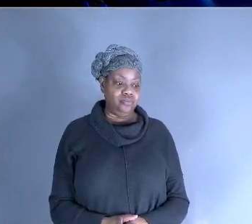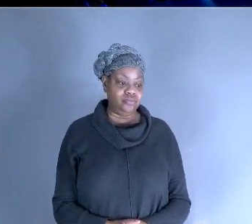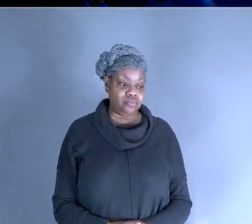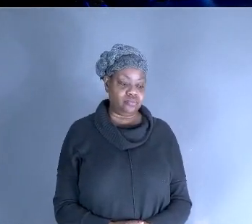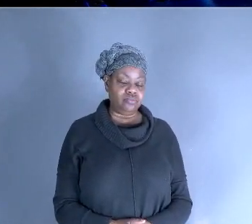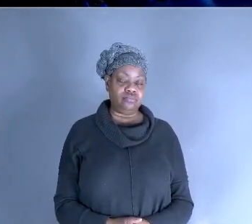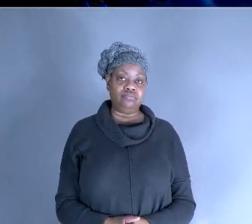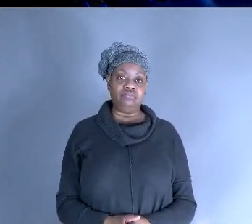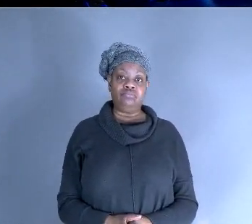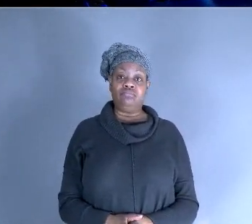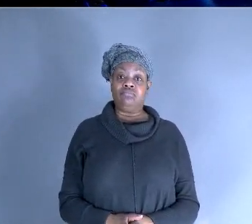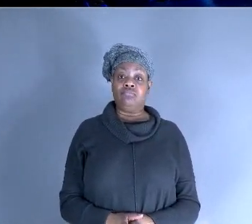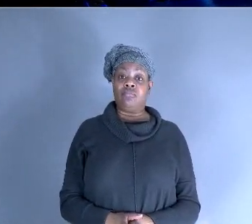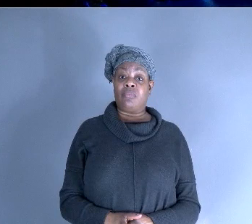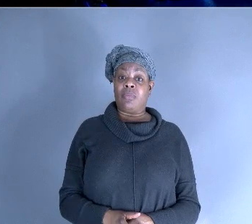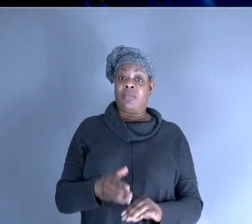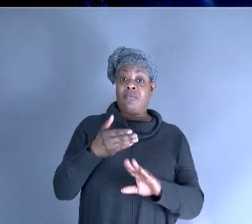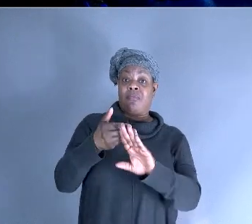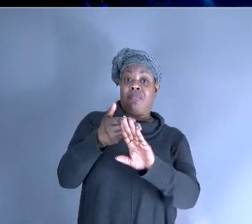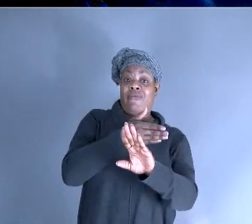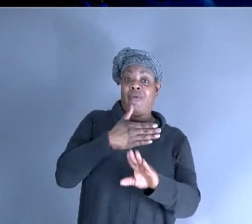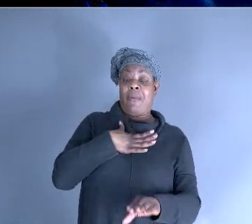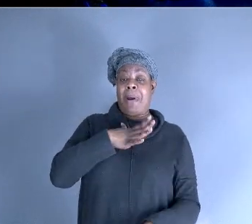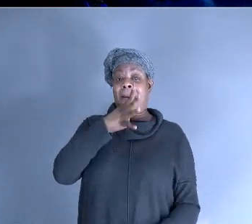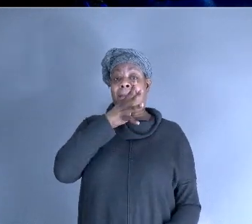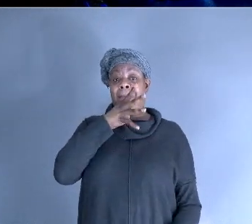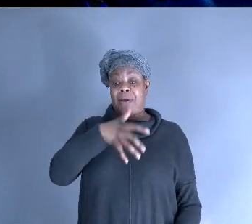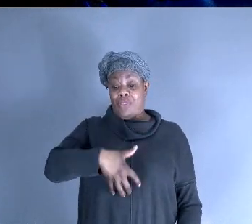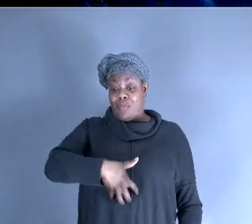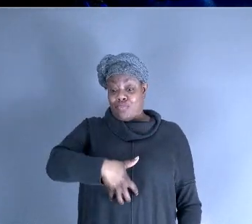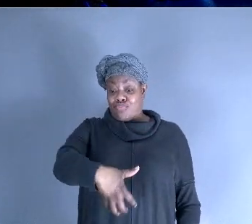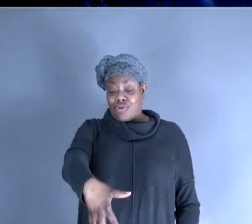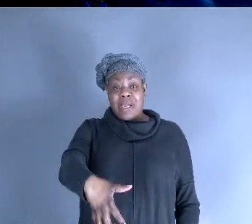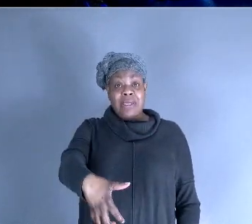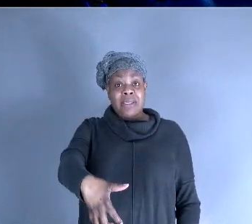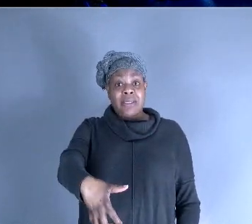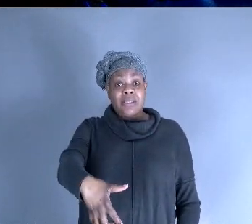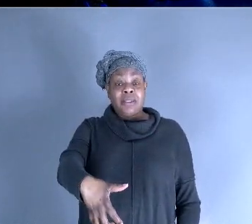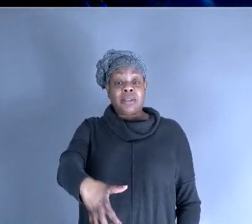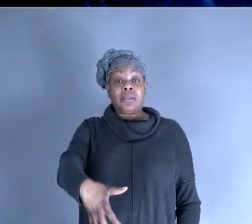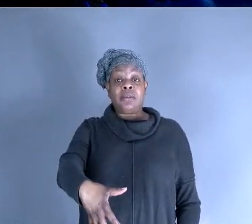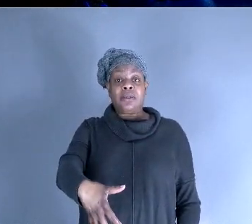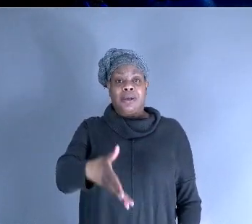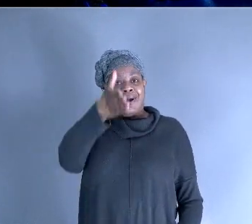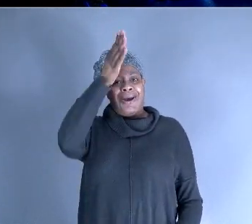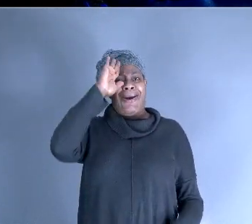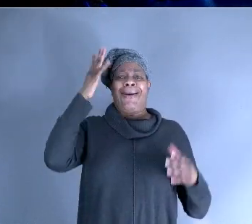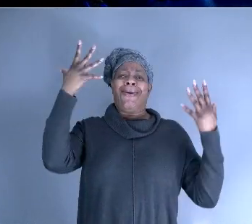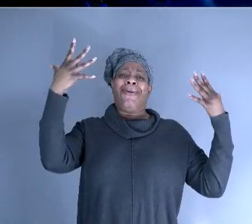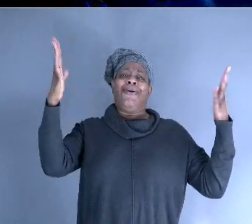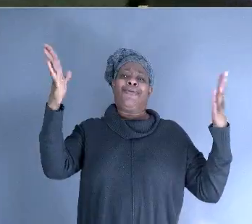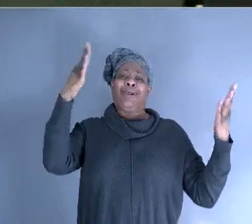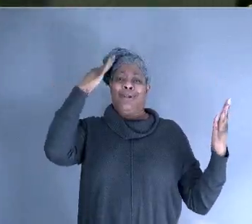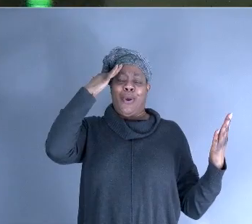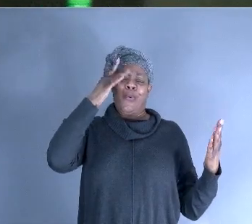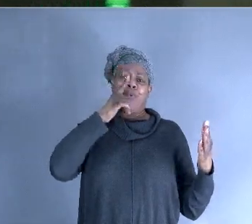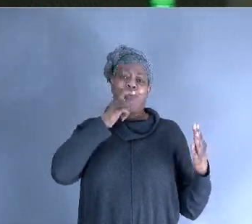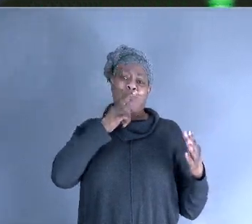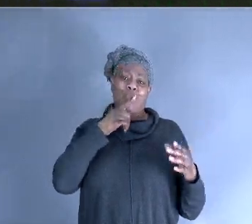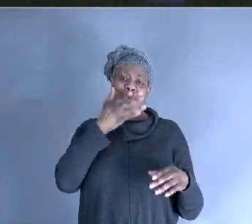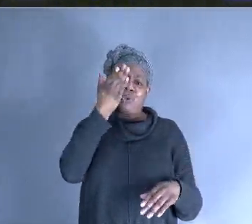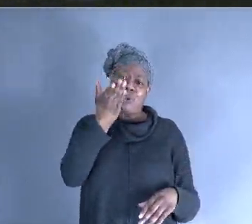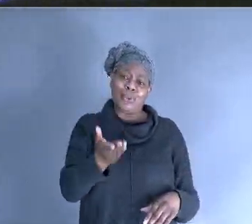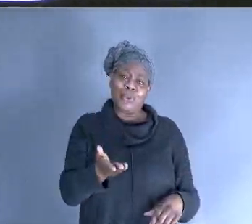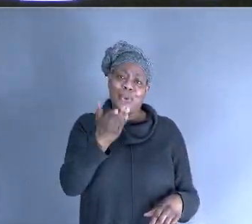before I was in my mother's womb, in my father's loins, you knew me. You had a